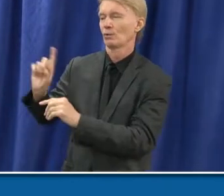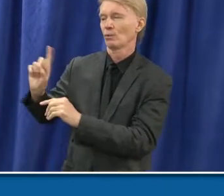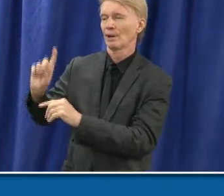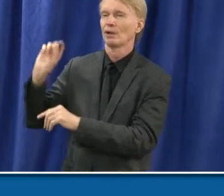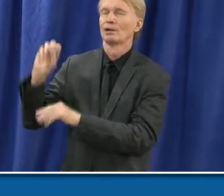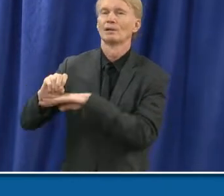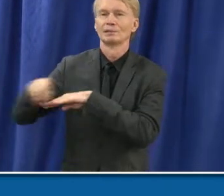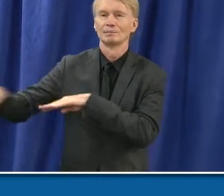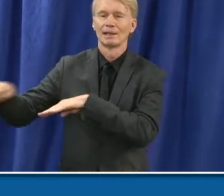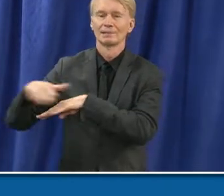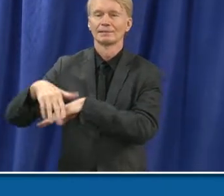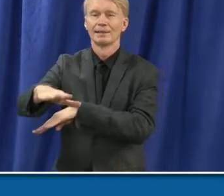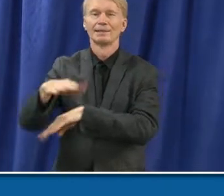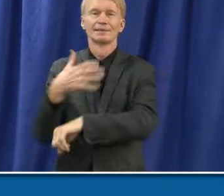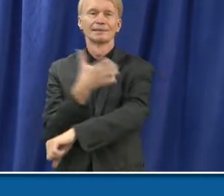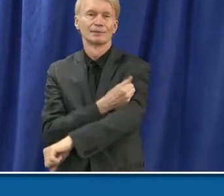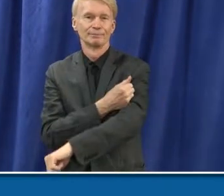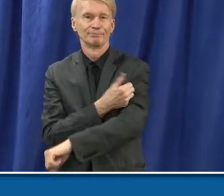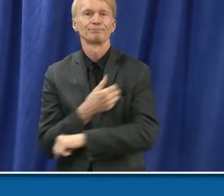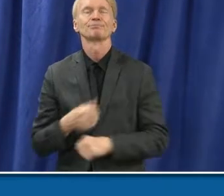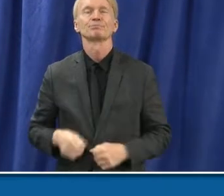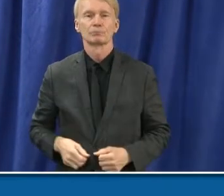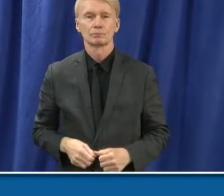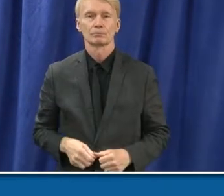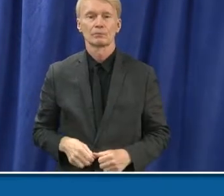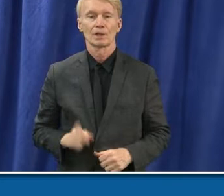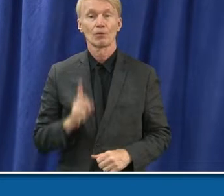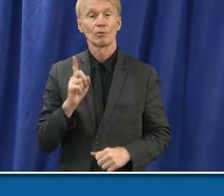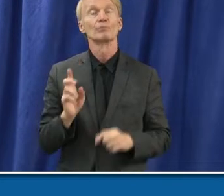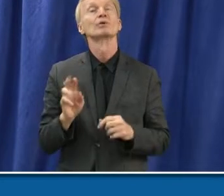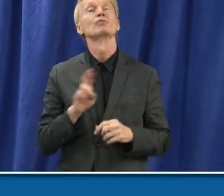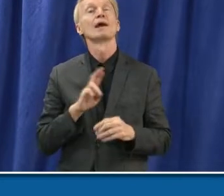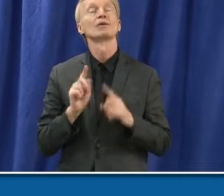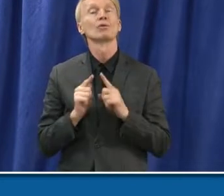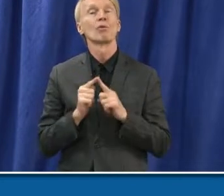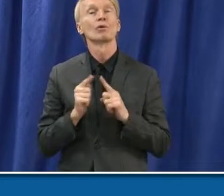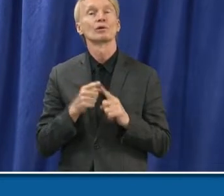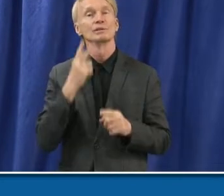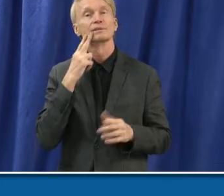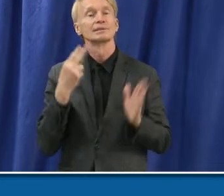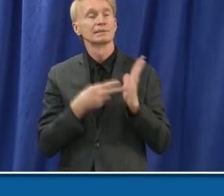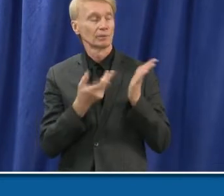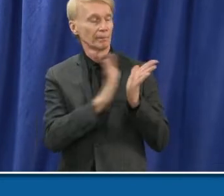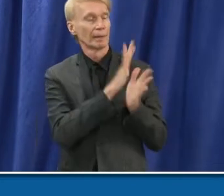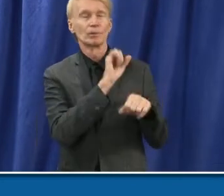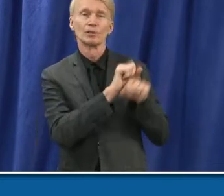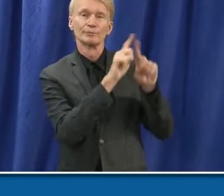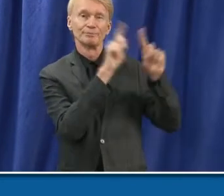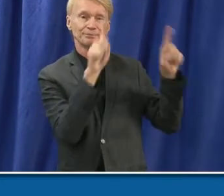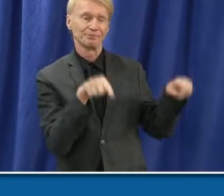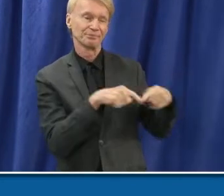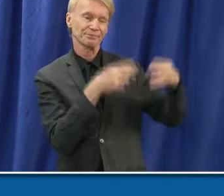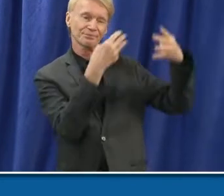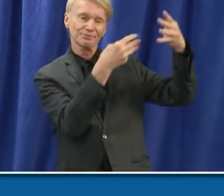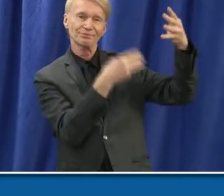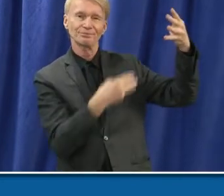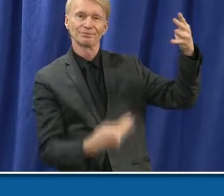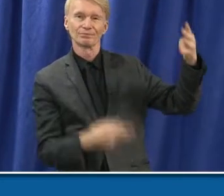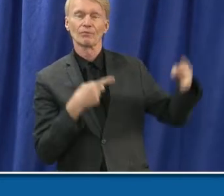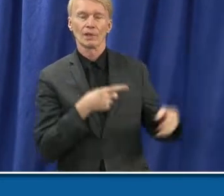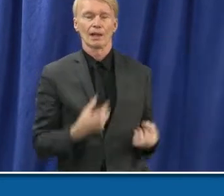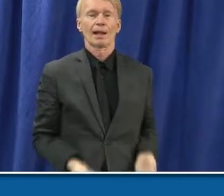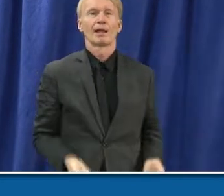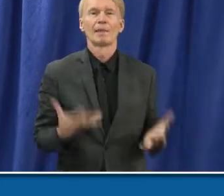its dispensing location. In the upper right-hand corner, that's just an example of a report that we pulled down to show the number